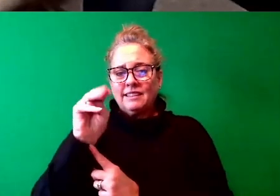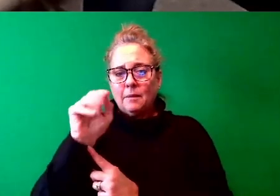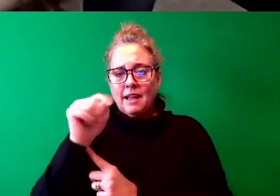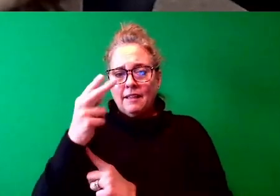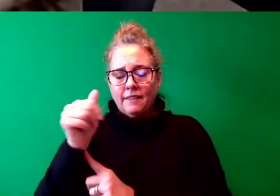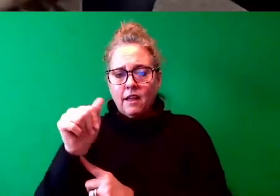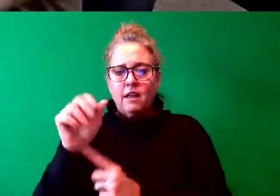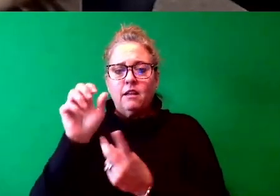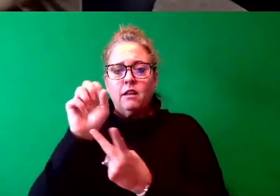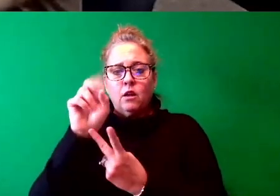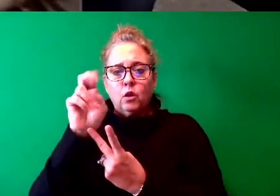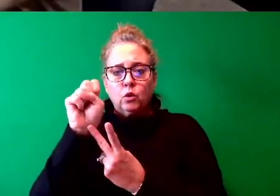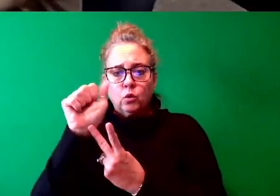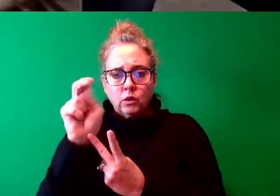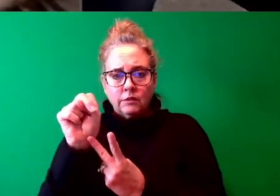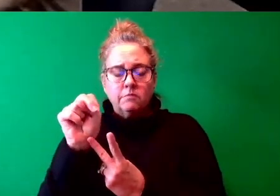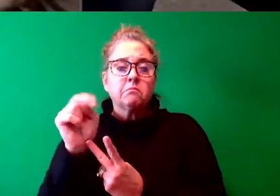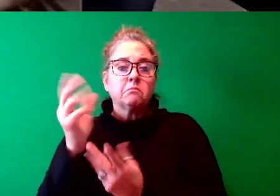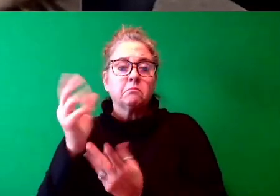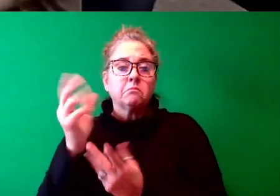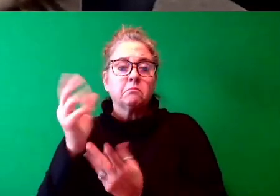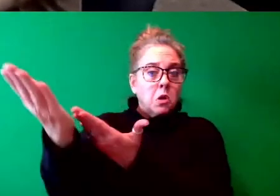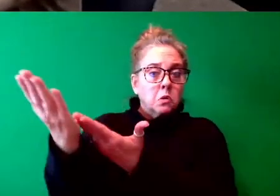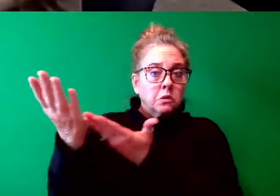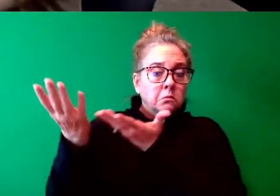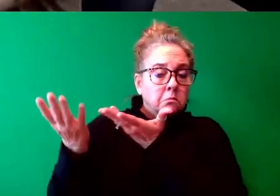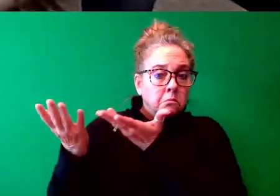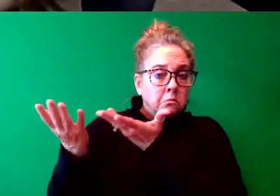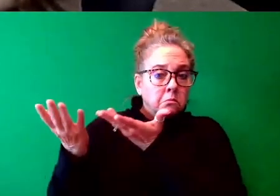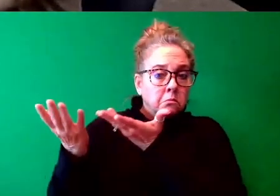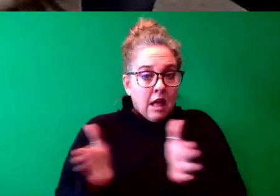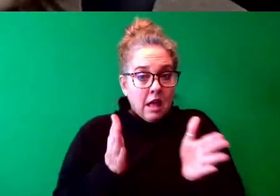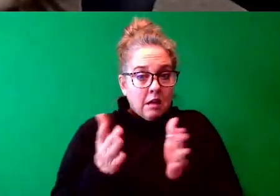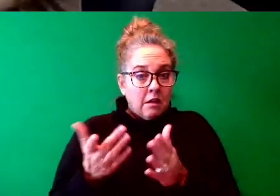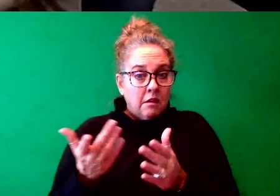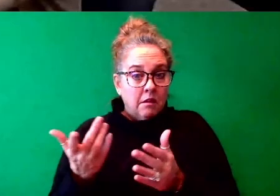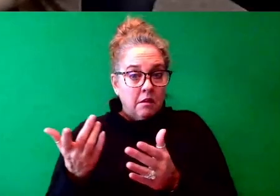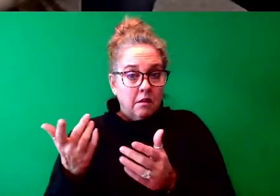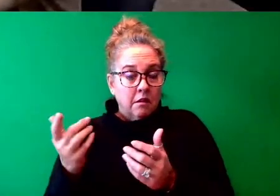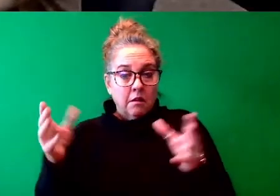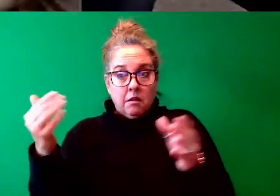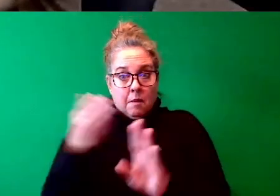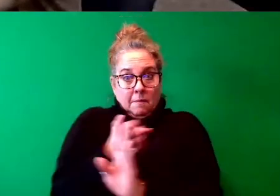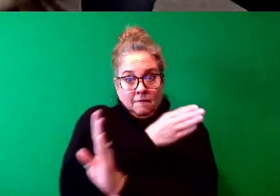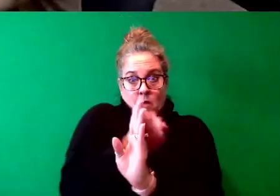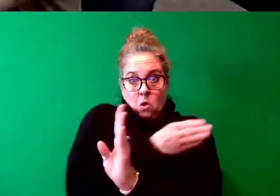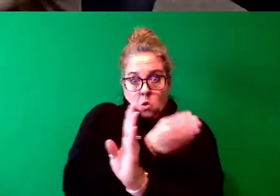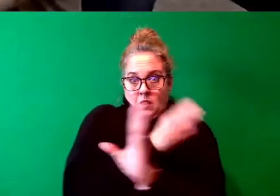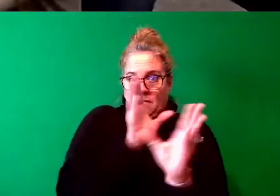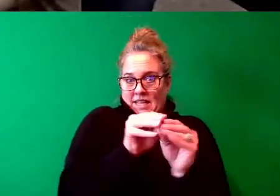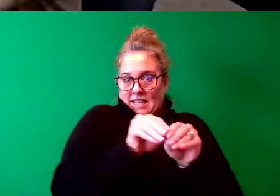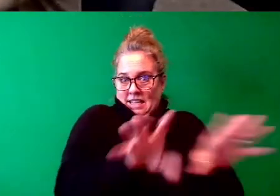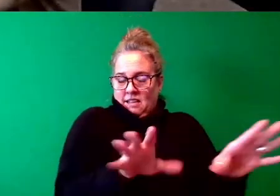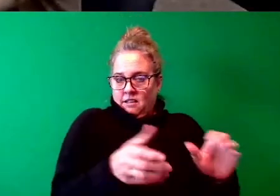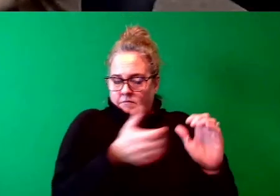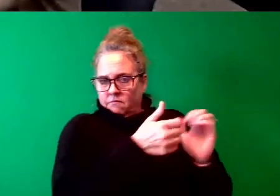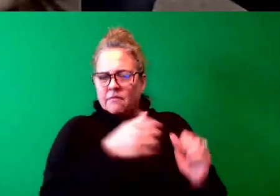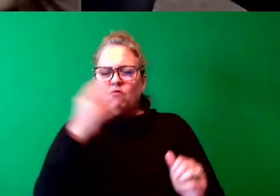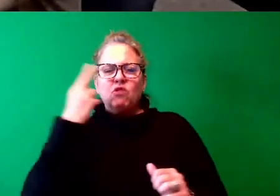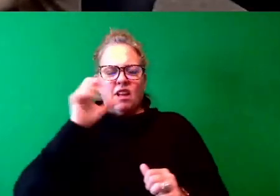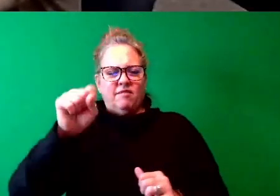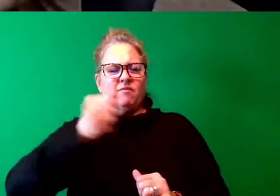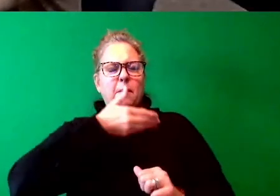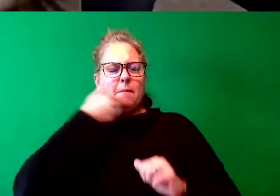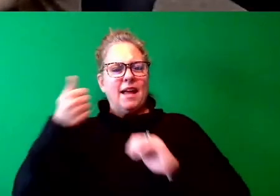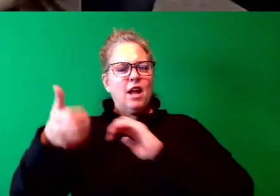together ahead of time, I think that might strike a better balance. And a work session just simply means we notice